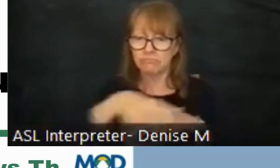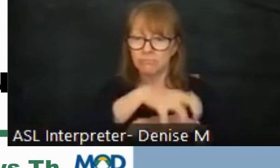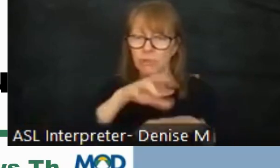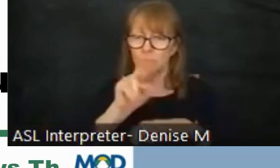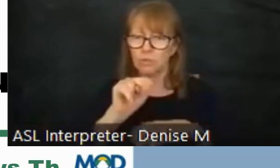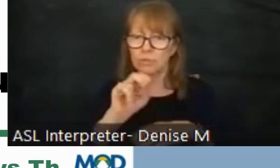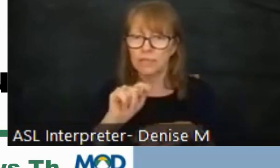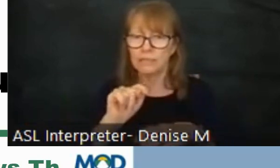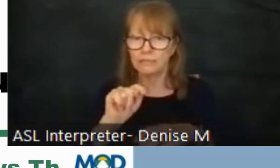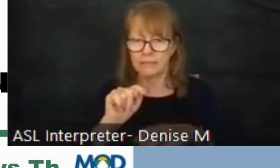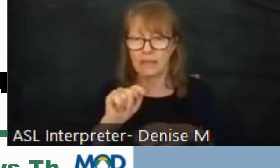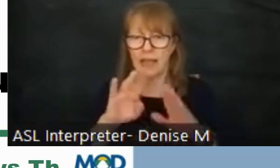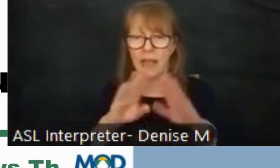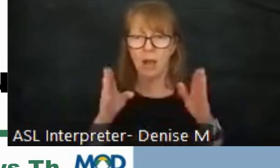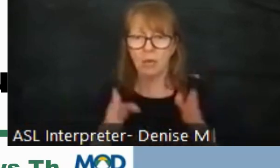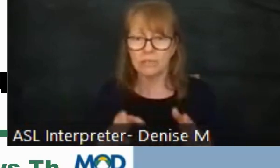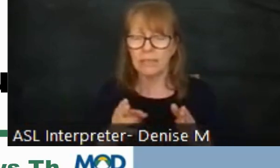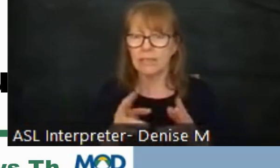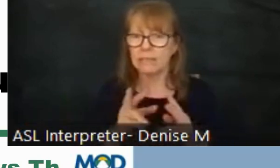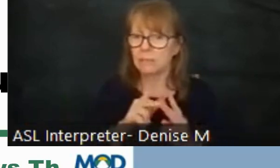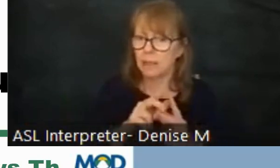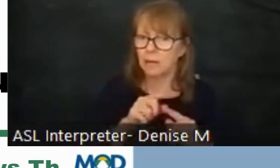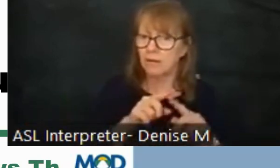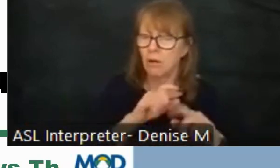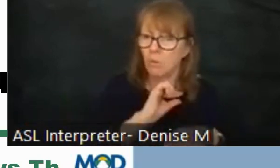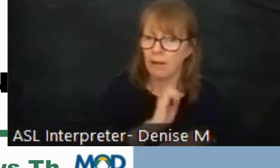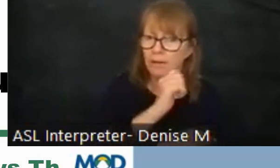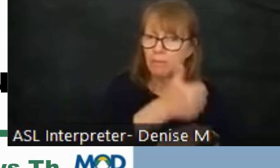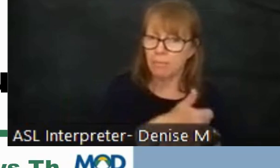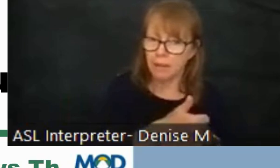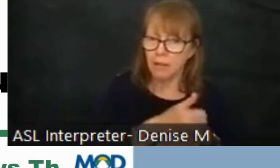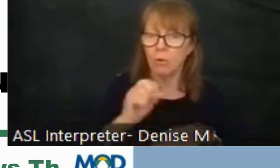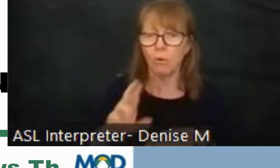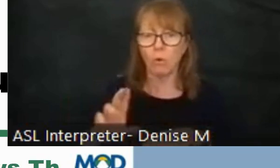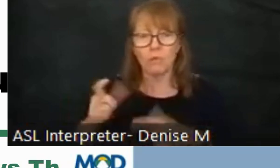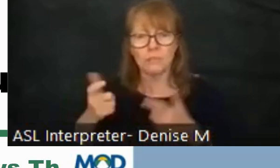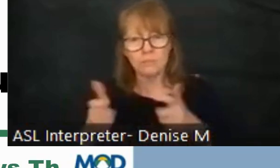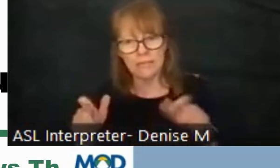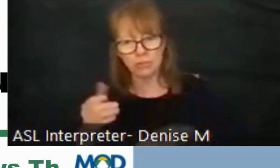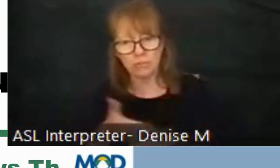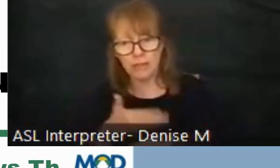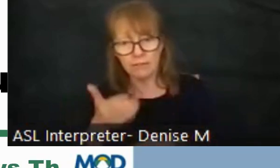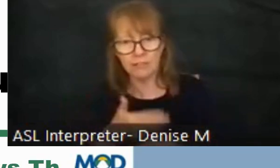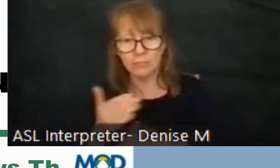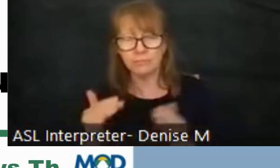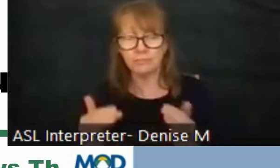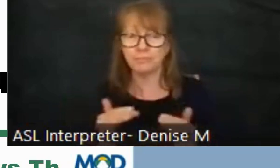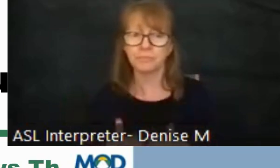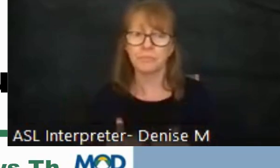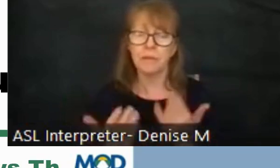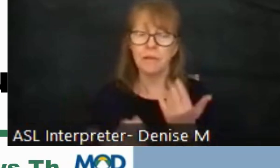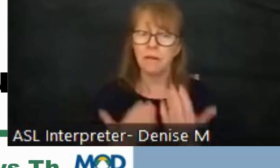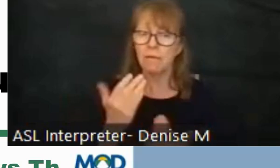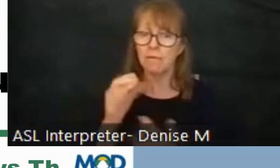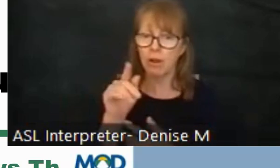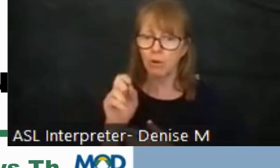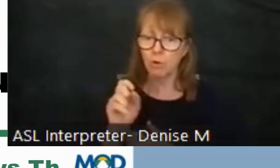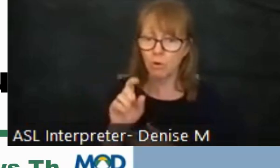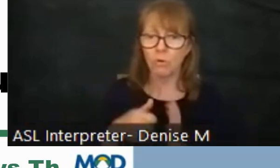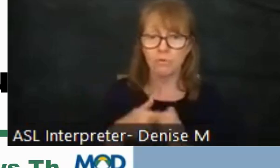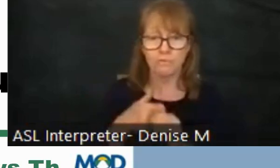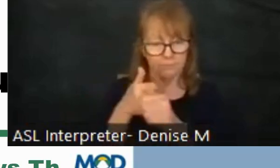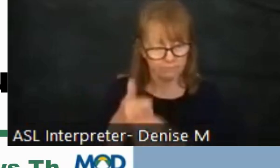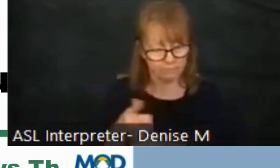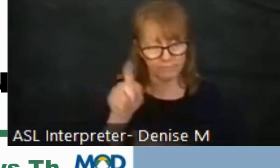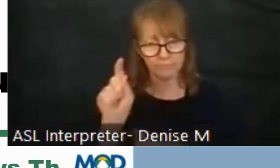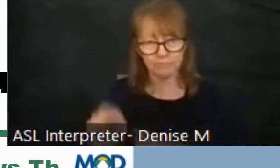was substantially renovated. There are also fire codes and building codes that housing providers also have to follow. So as we move